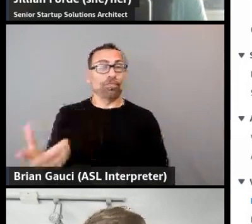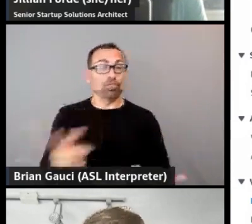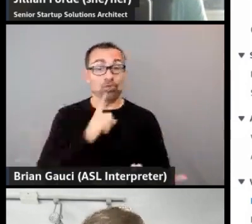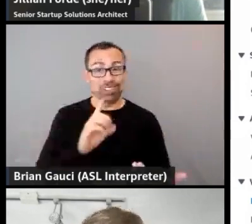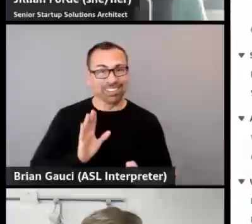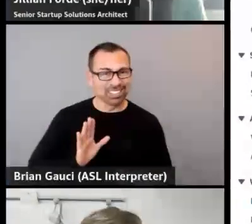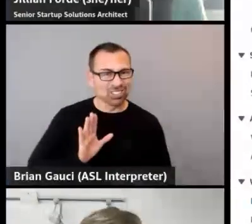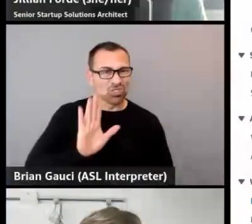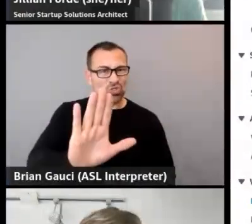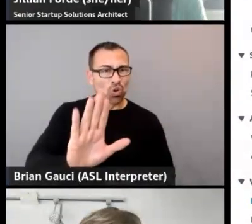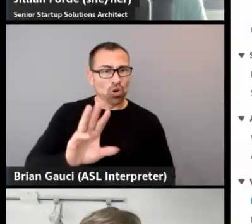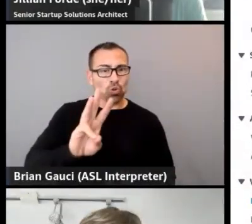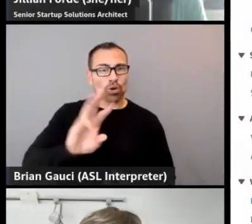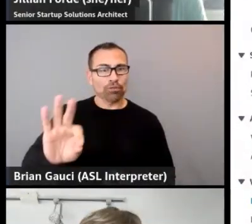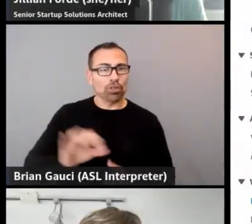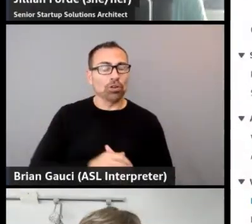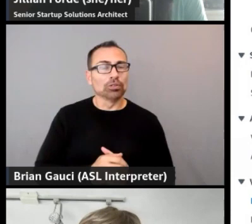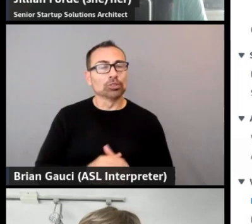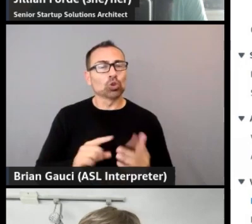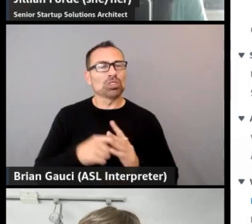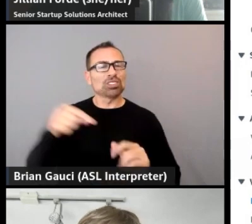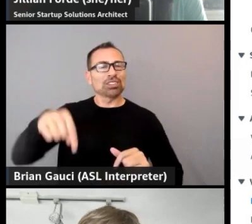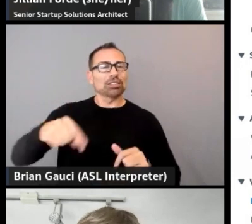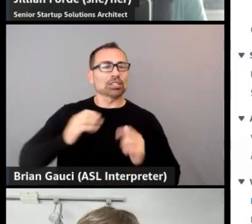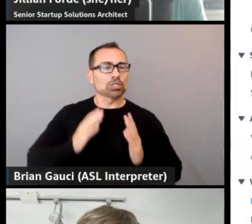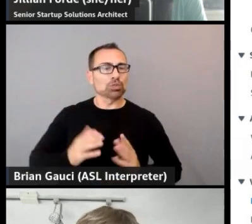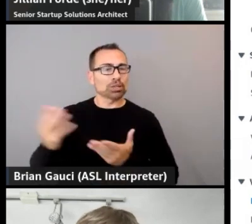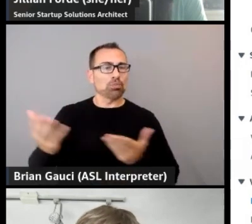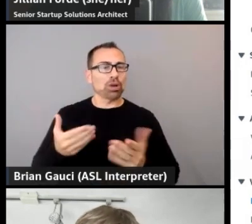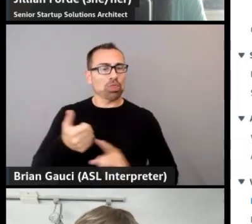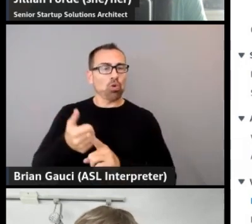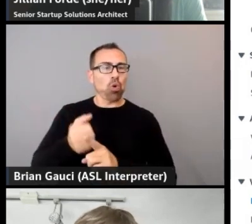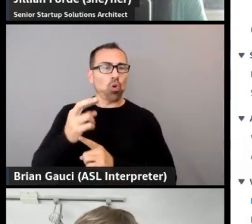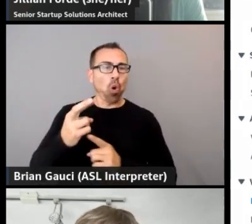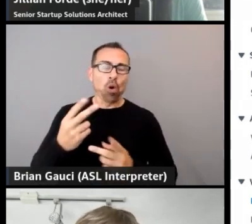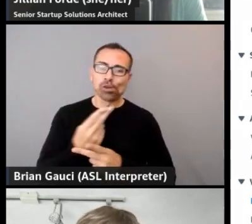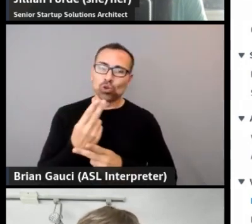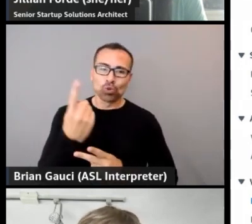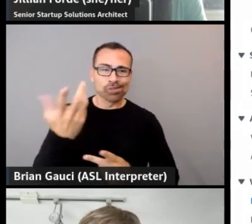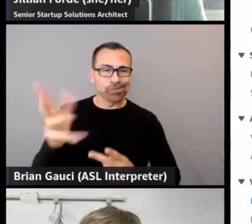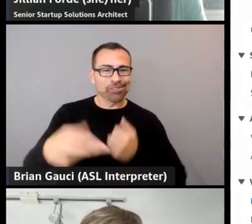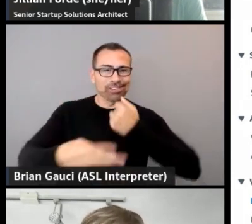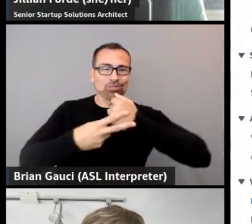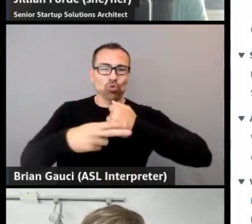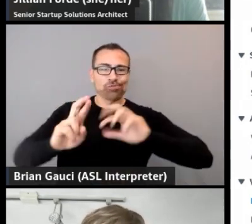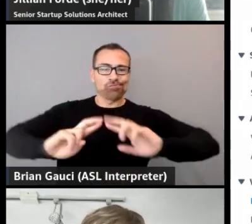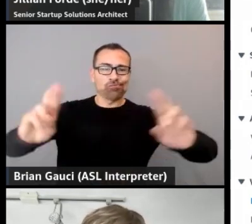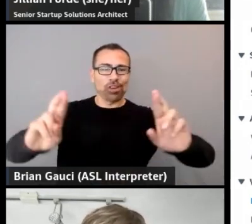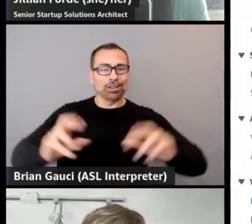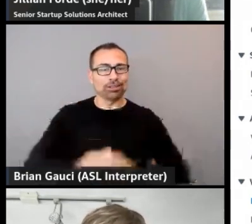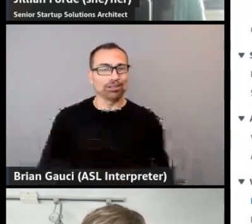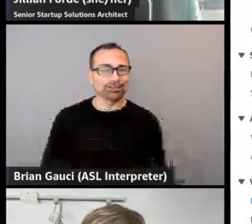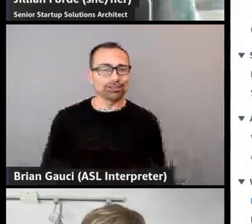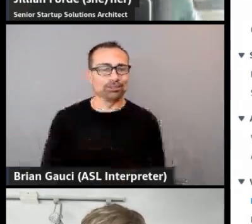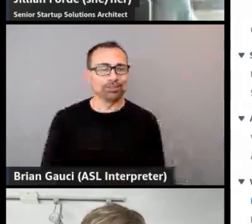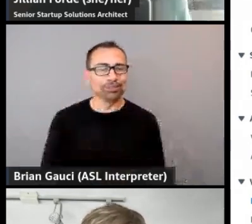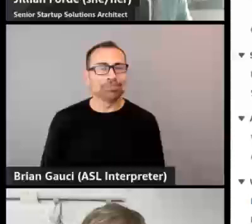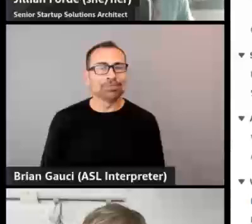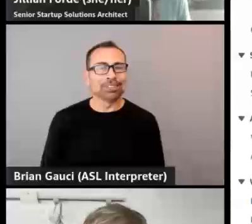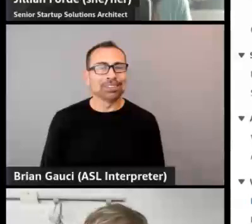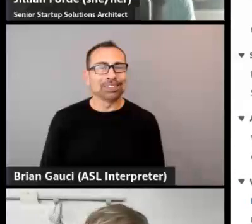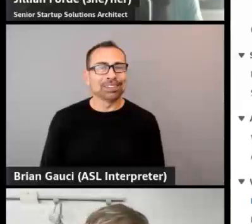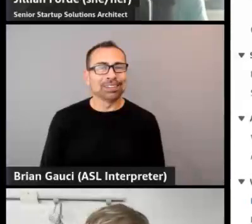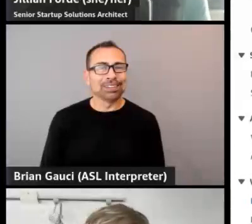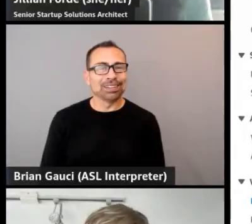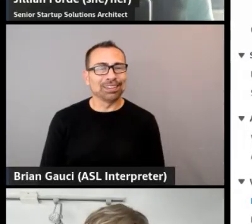started off with this, and so customers can bring their own, or they can run one of our ready-to-run workflows. Cool. So Yeah. I think Go